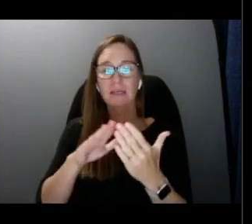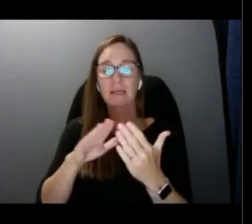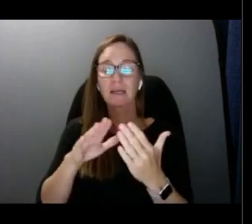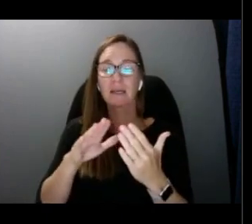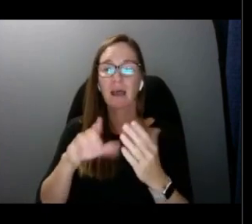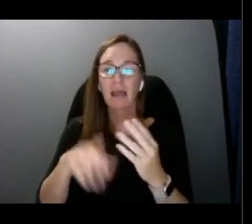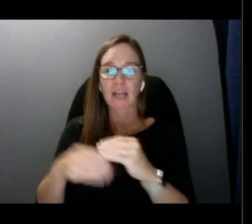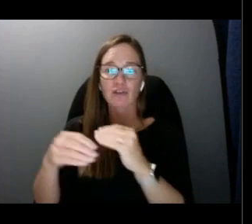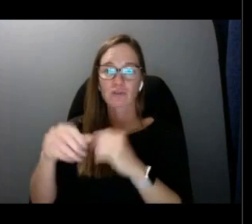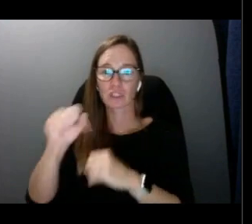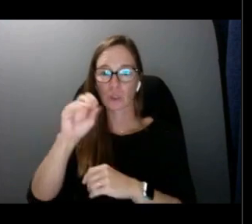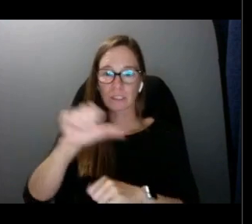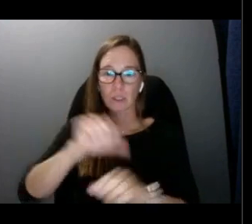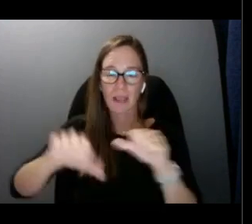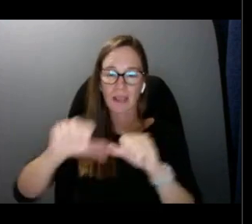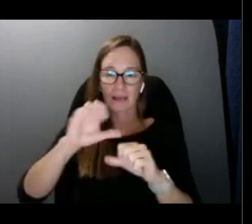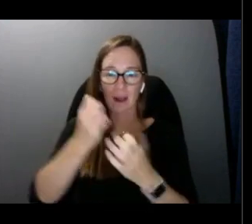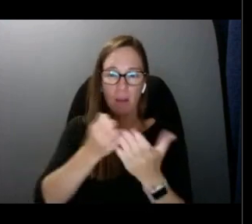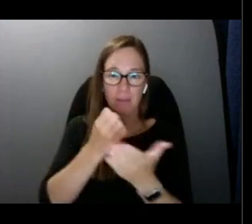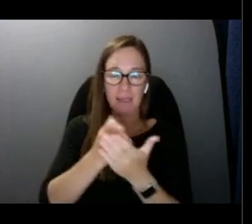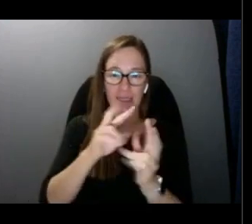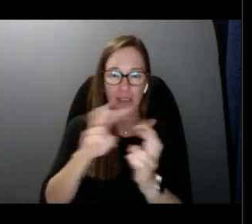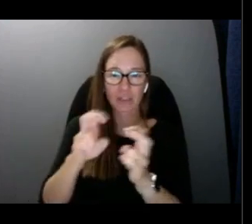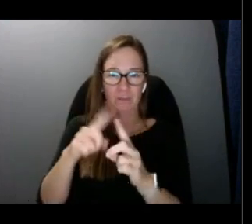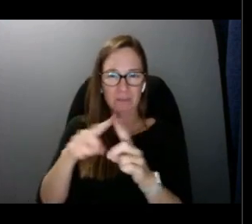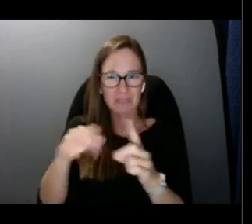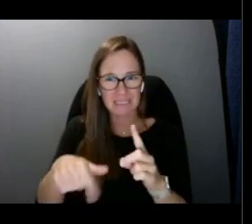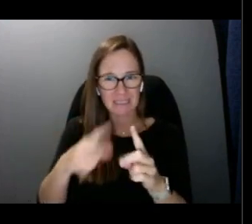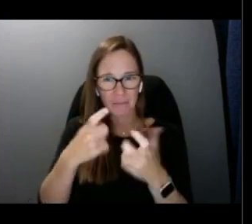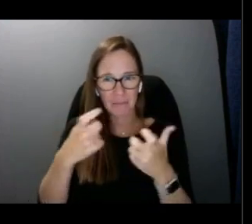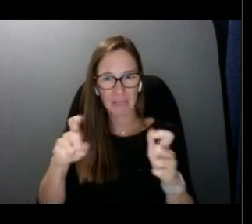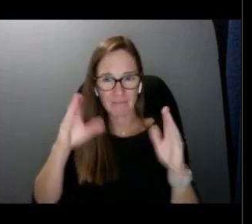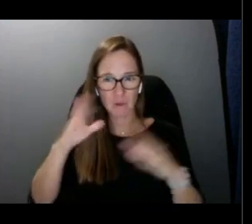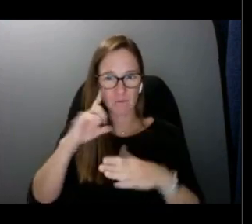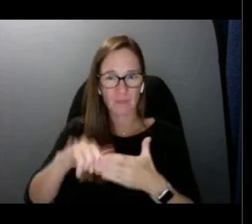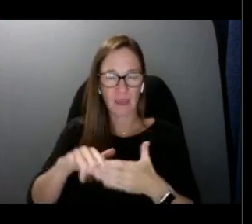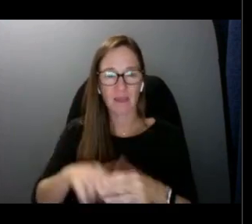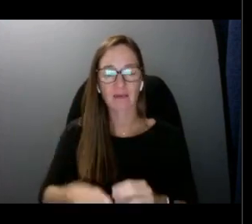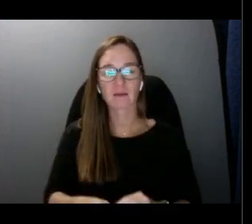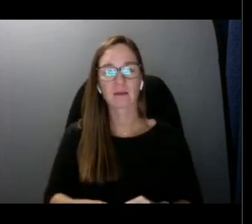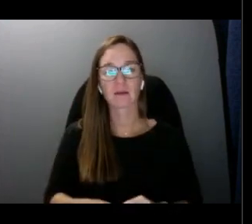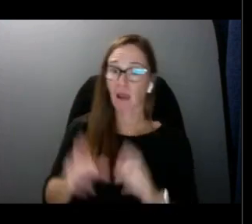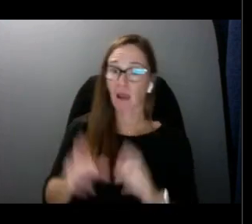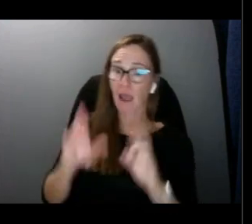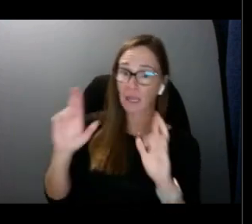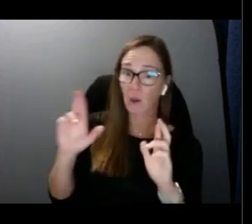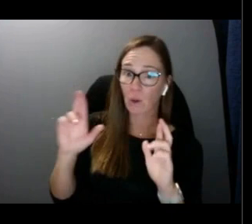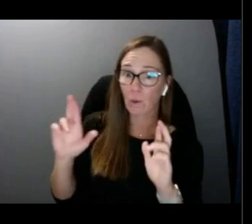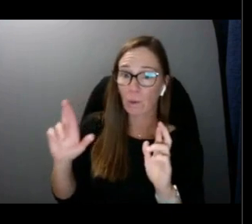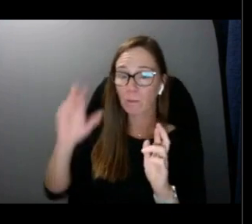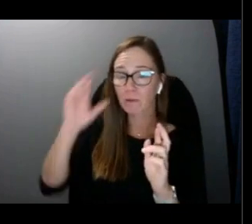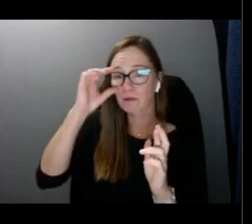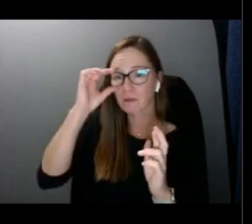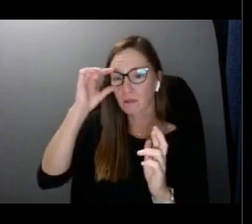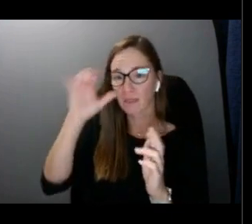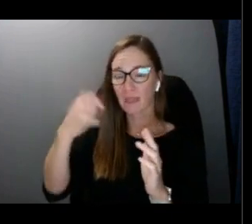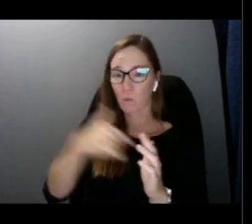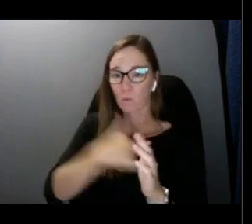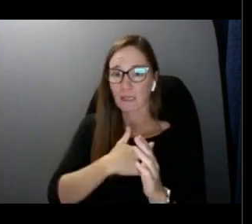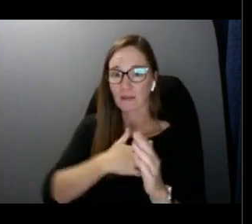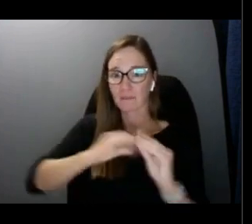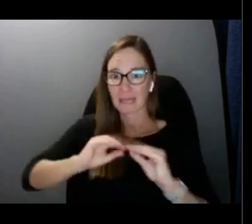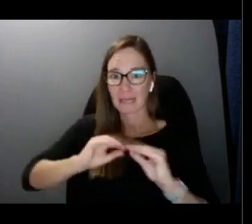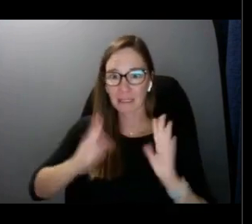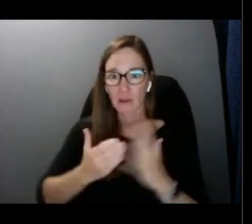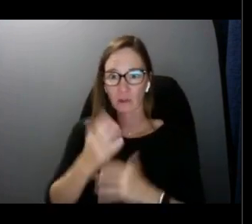issues, but is that a big focus for this call also? I hope that we've made clear through